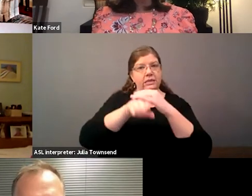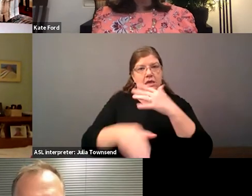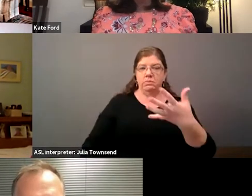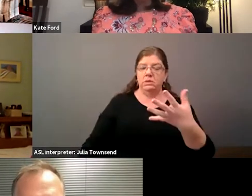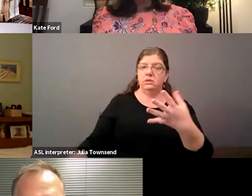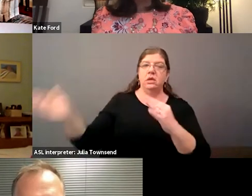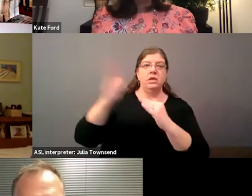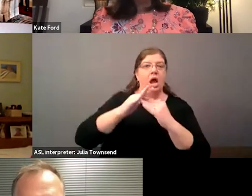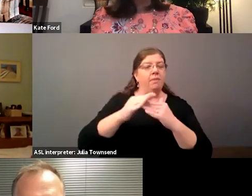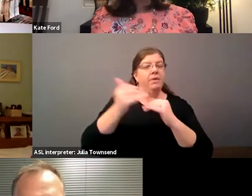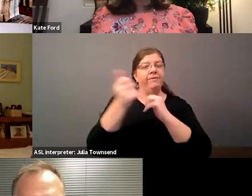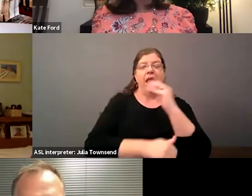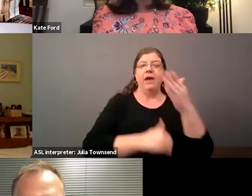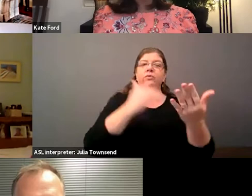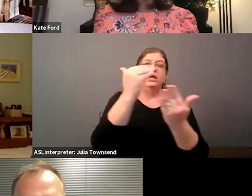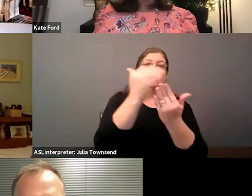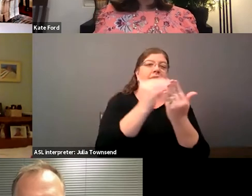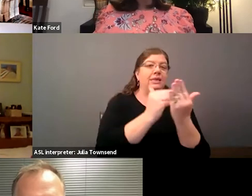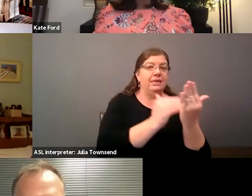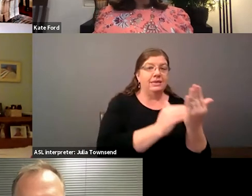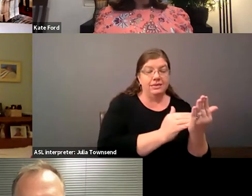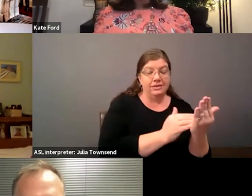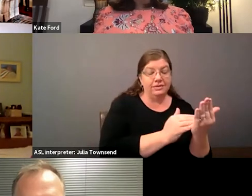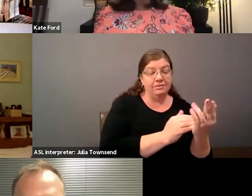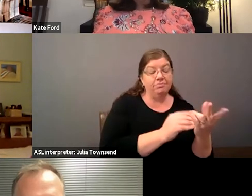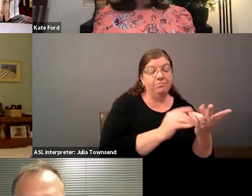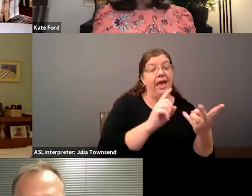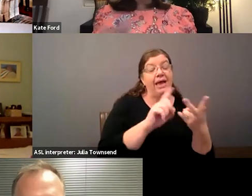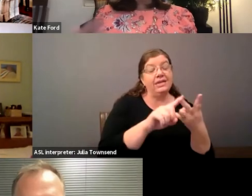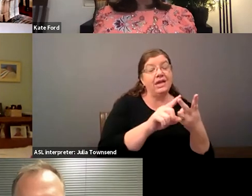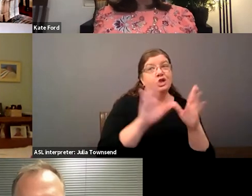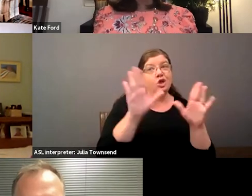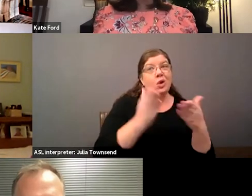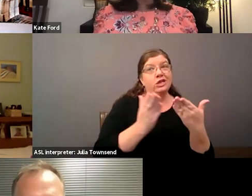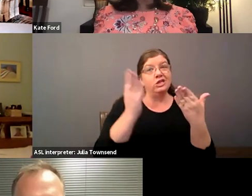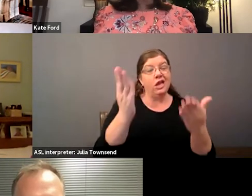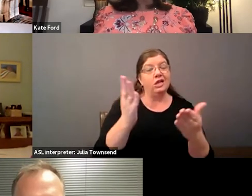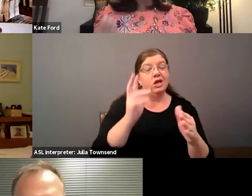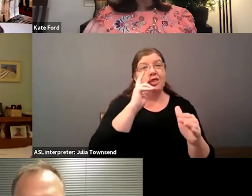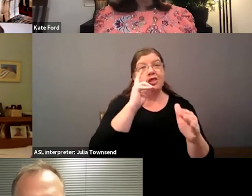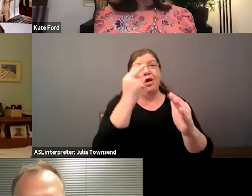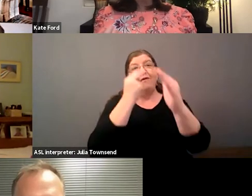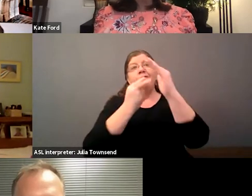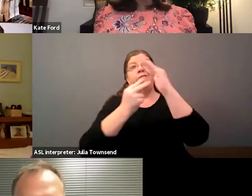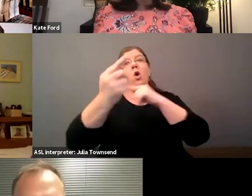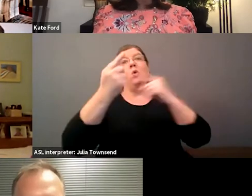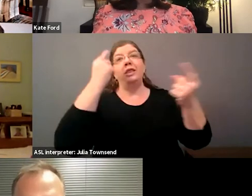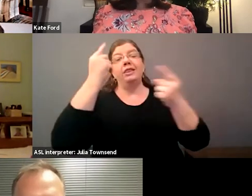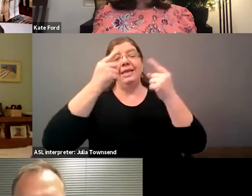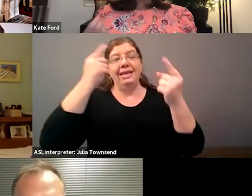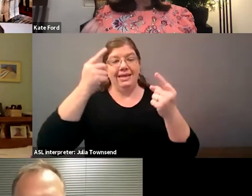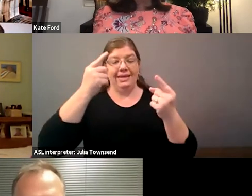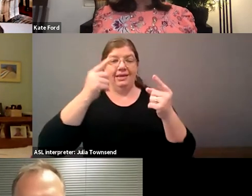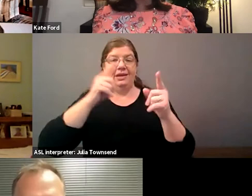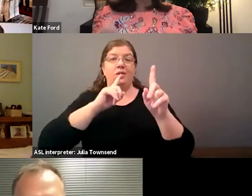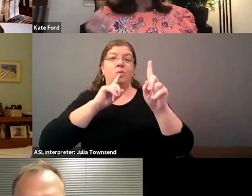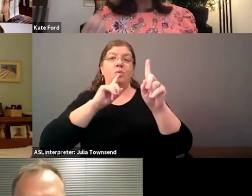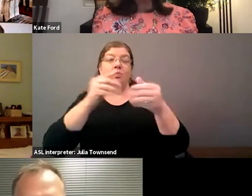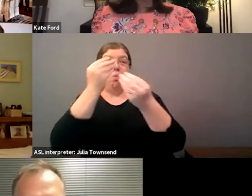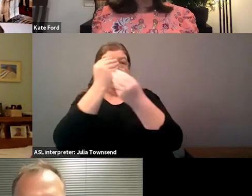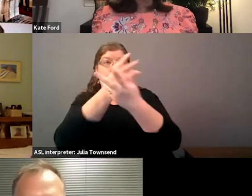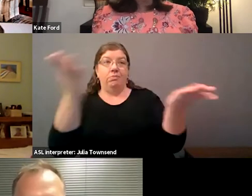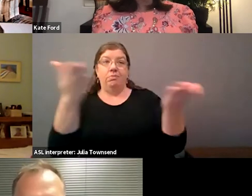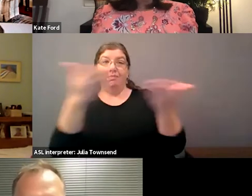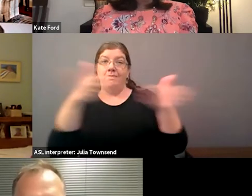every list as does great suggestion by miscaps the forward thinking and reporting to the to the public